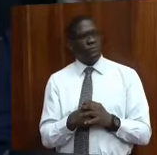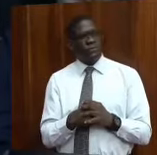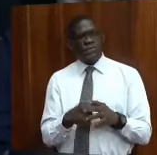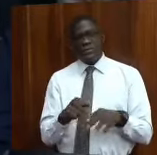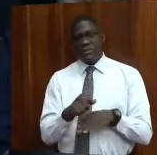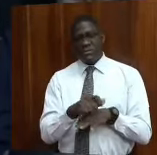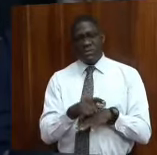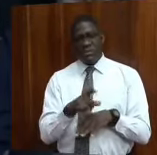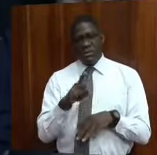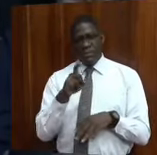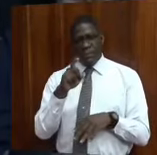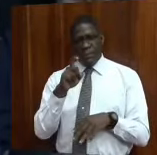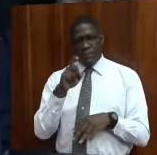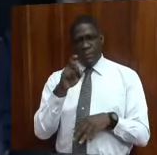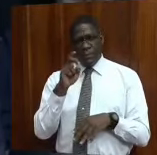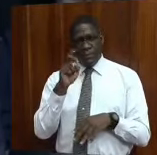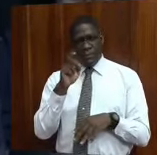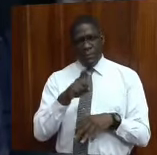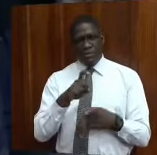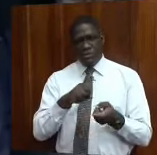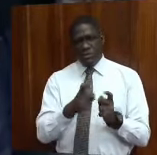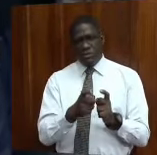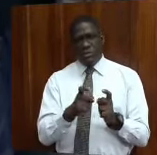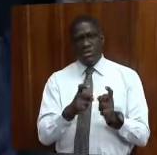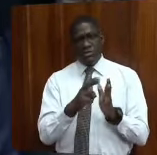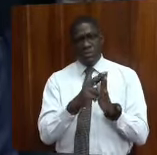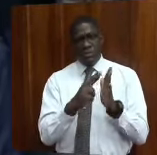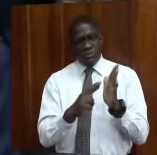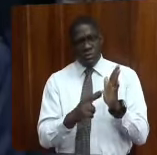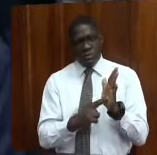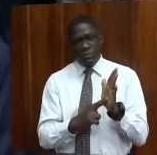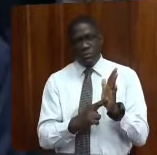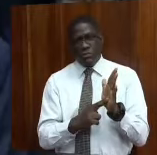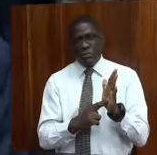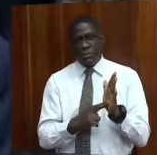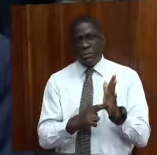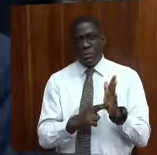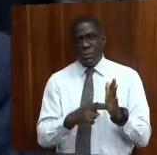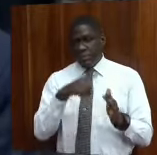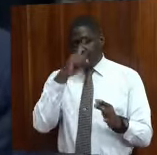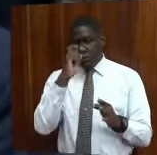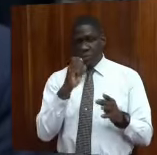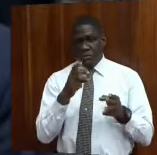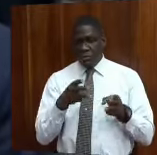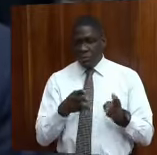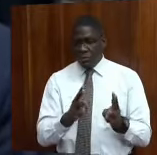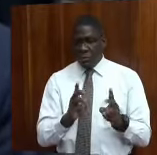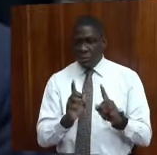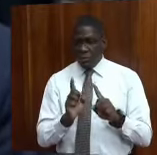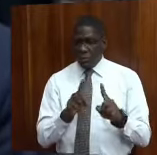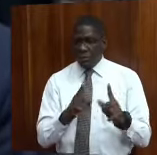on track with debt sustainability. And in this regard, we intend to support the Public Finance Act and